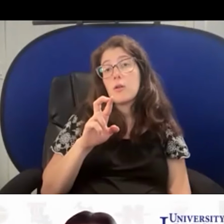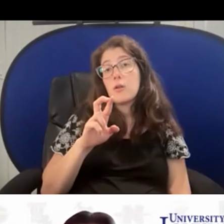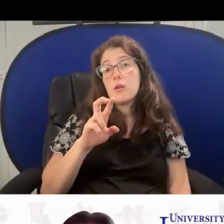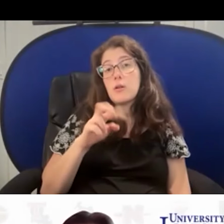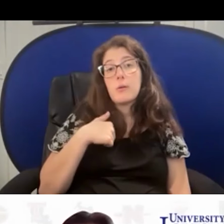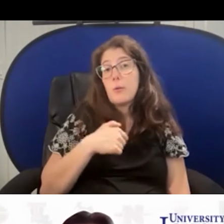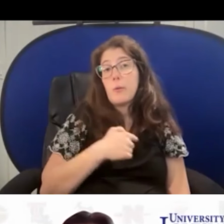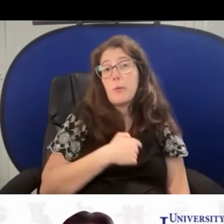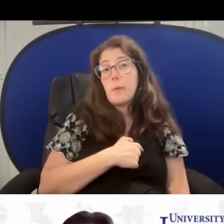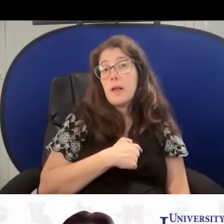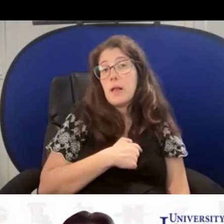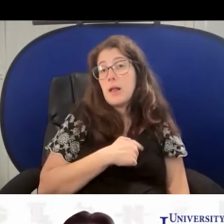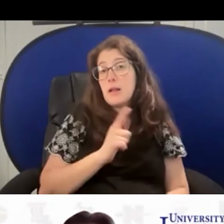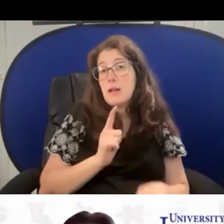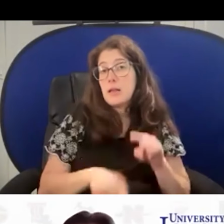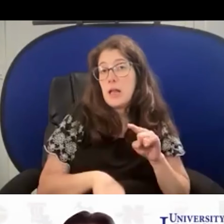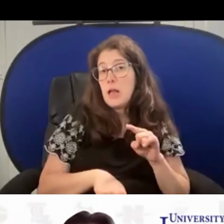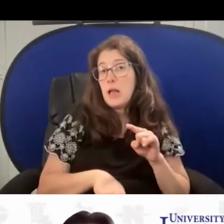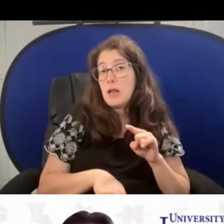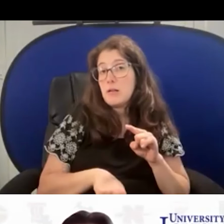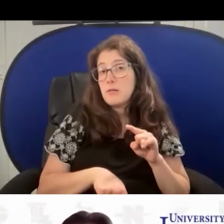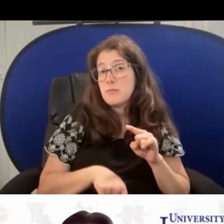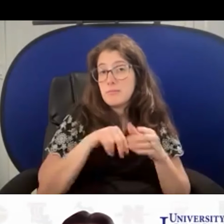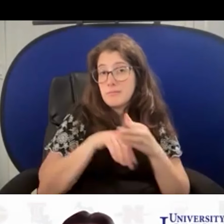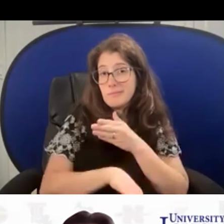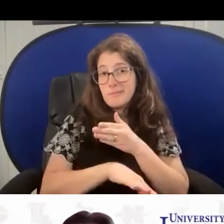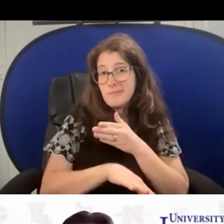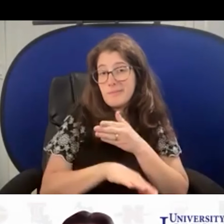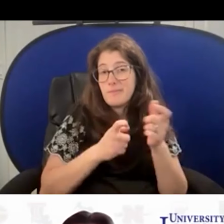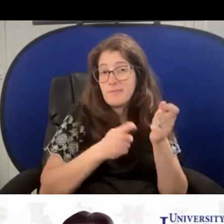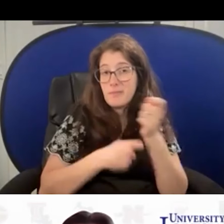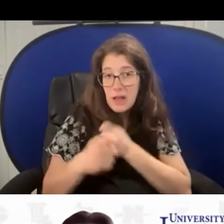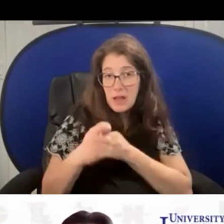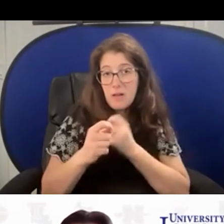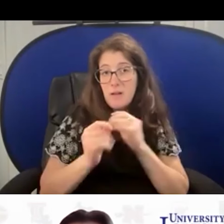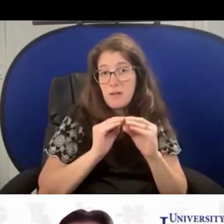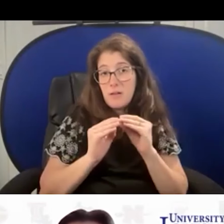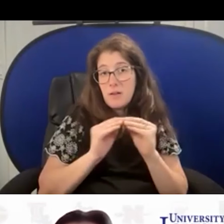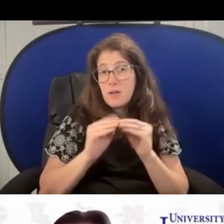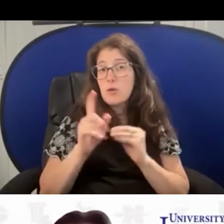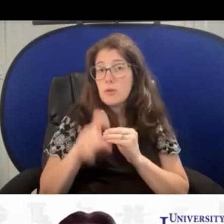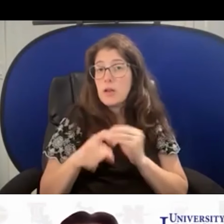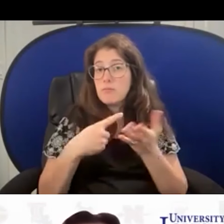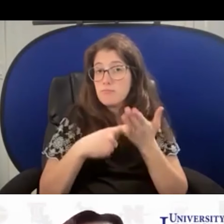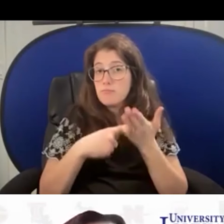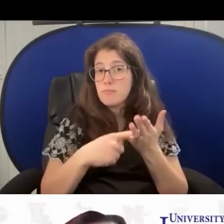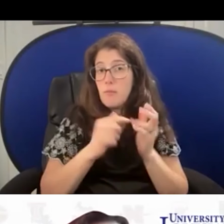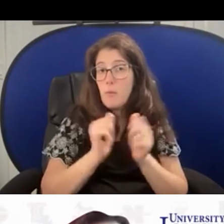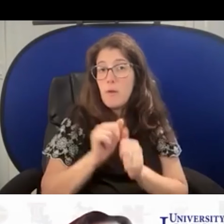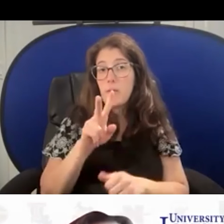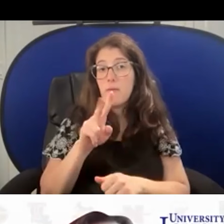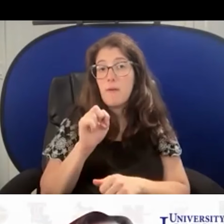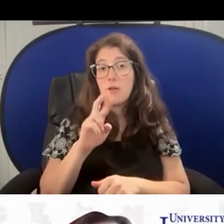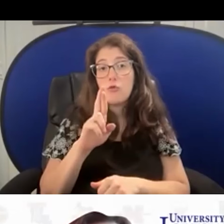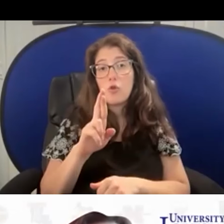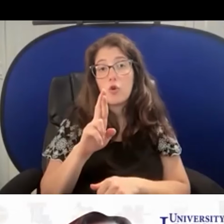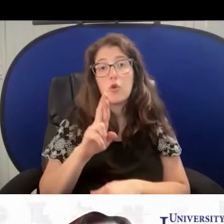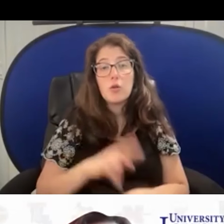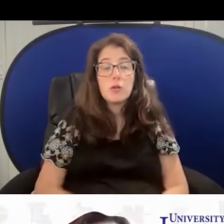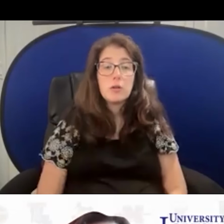us can get into and fix. She'd have to, I think she needs a conversation with the vendor about that.